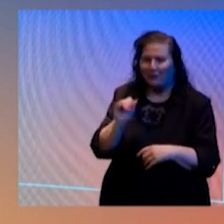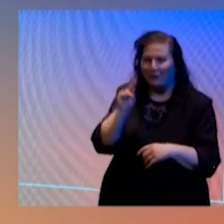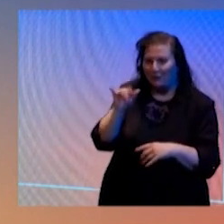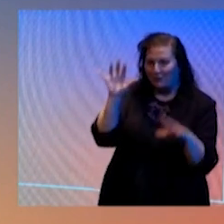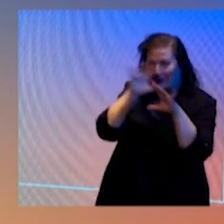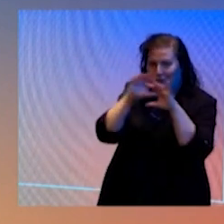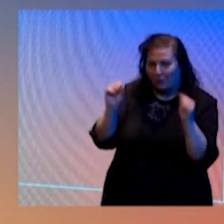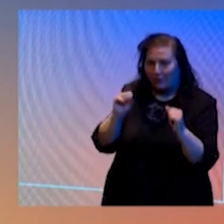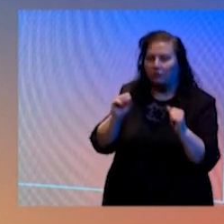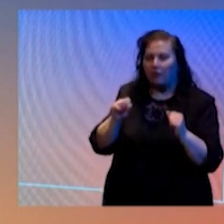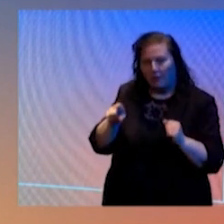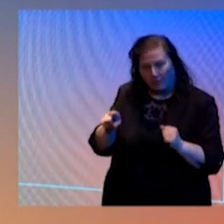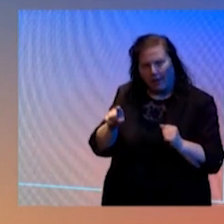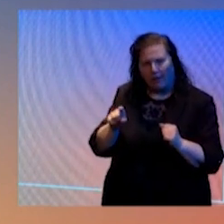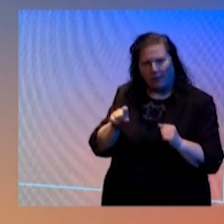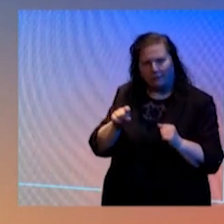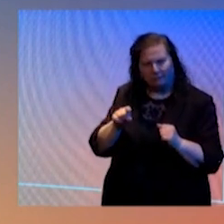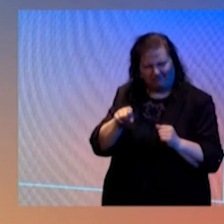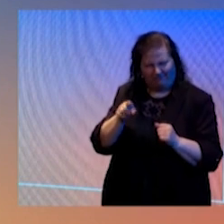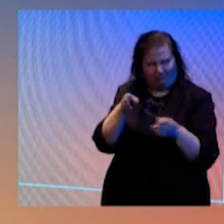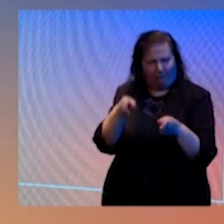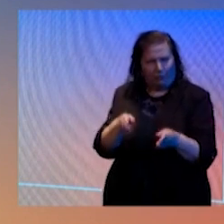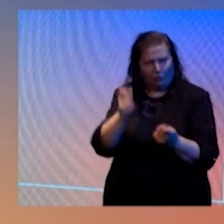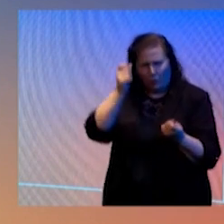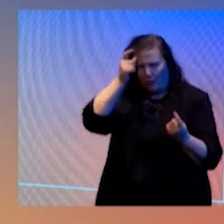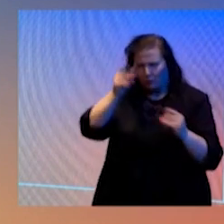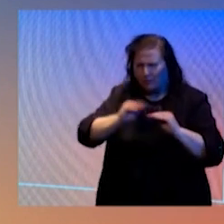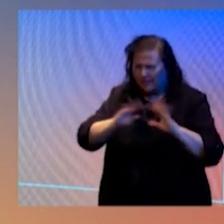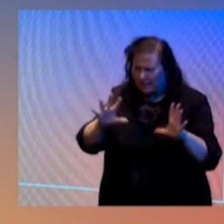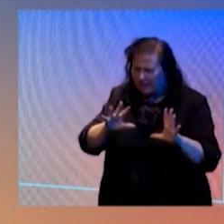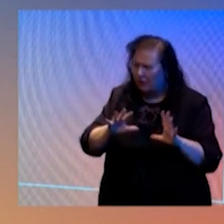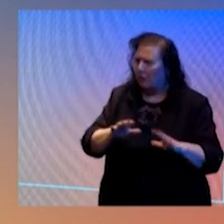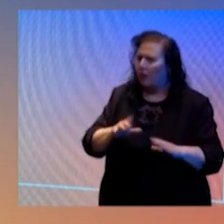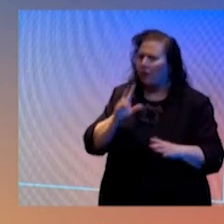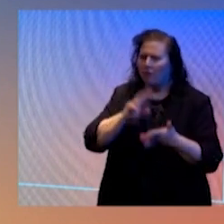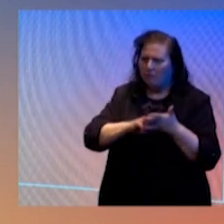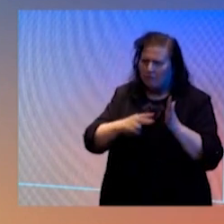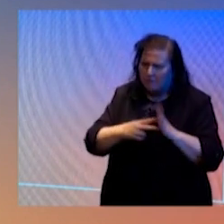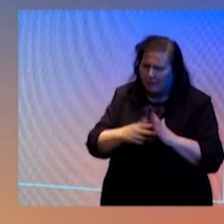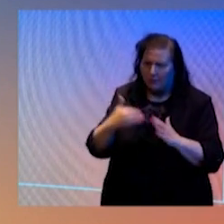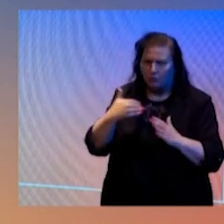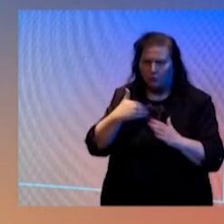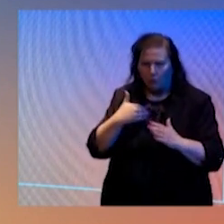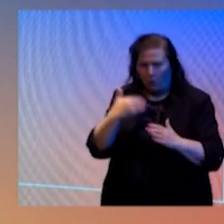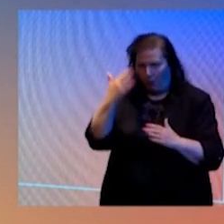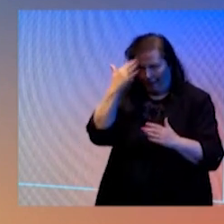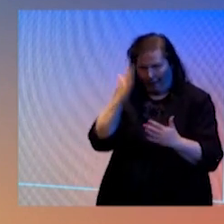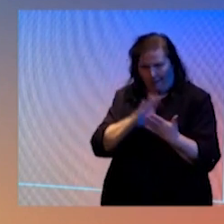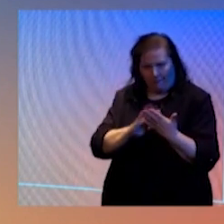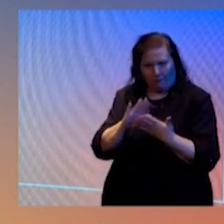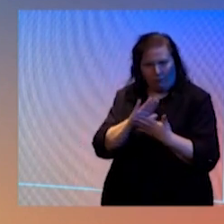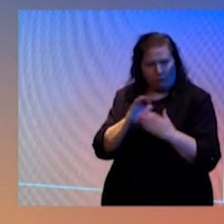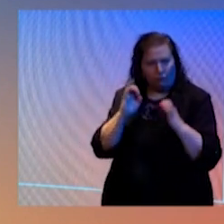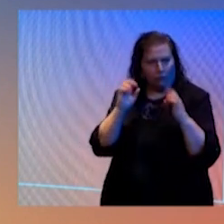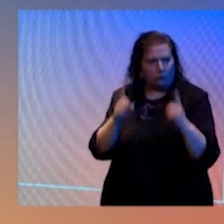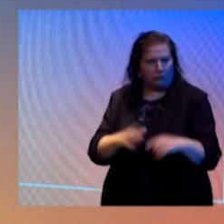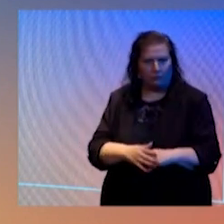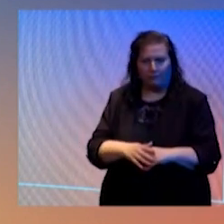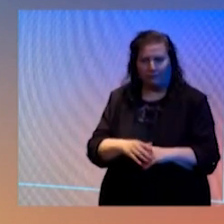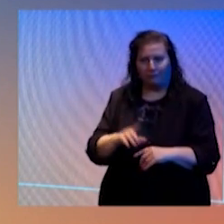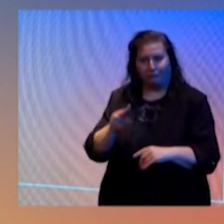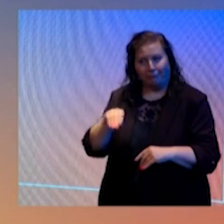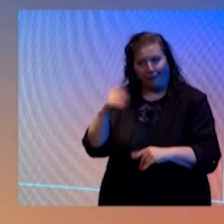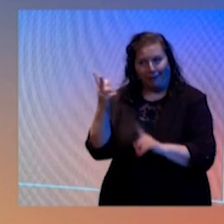chancellor, we had to have someone who understood to his core what this meant. And I want to say I gave you a lot of challenges,